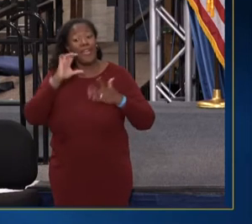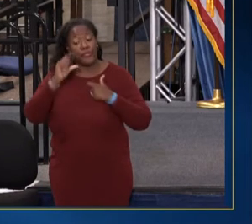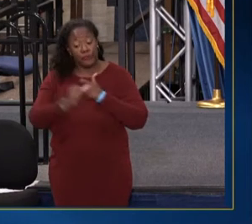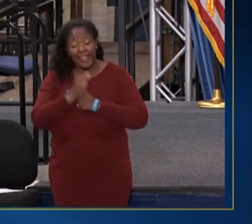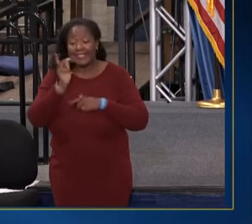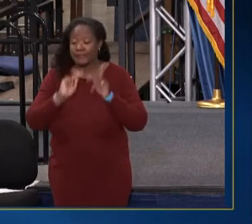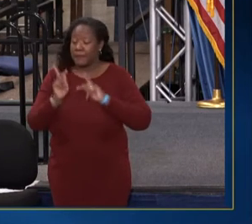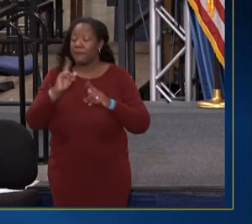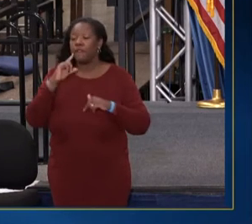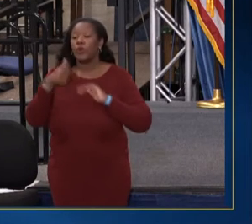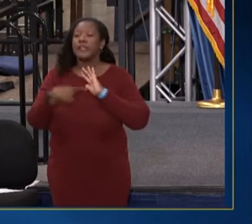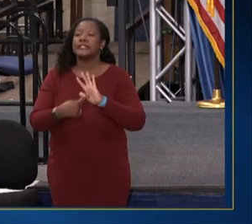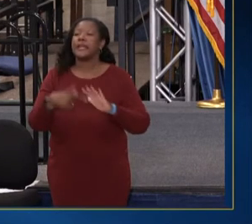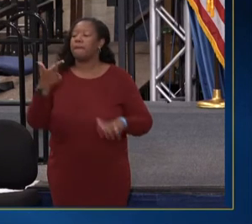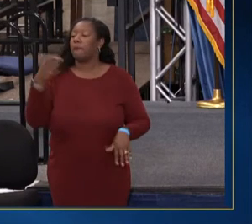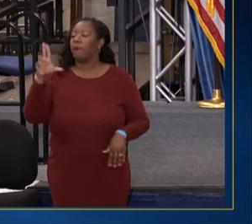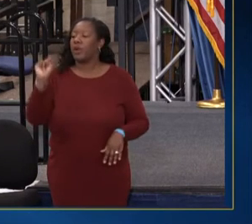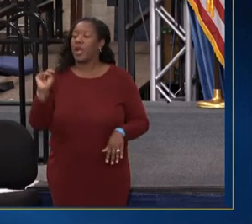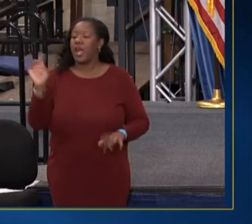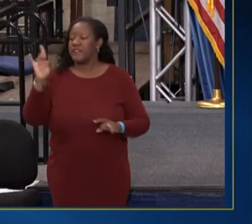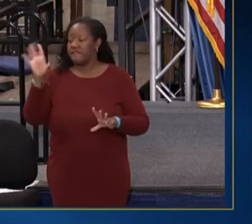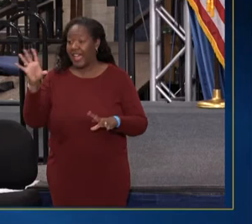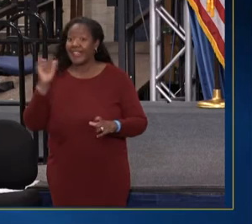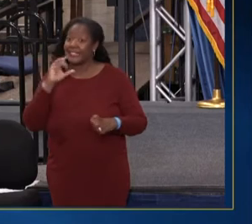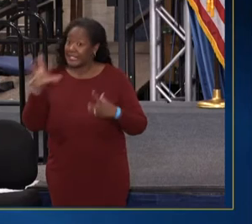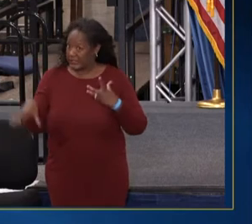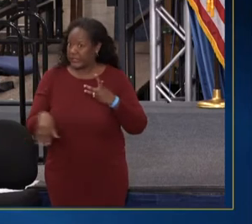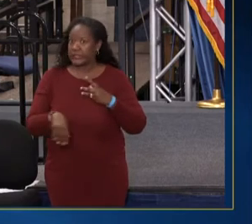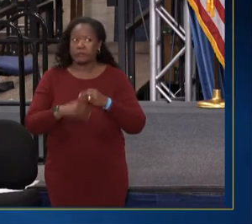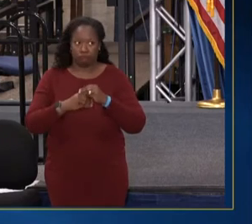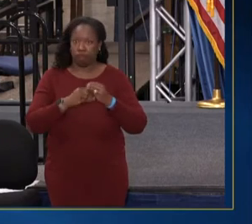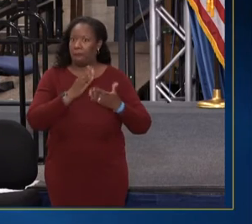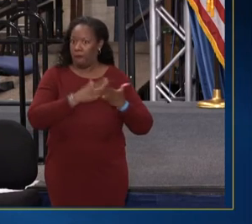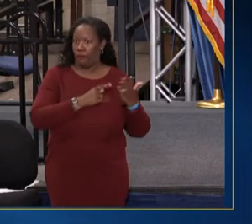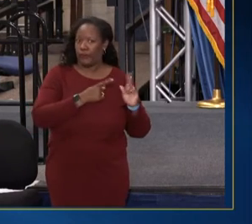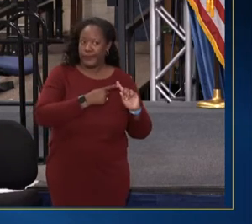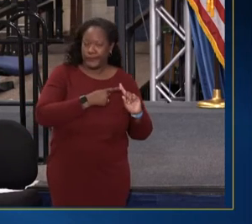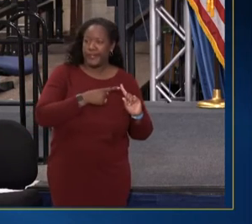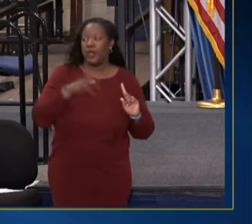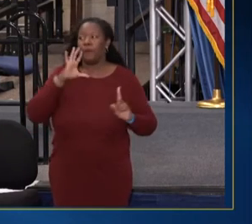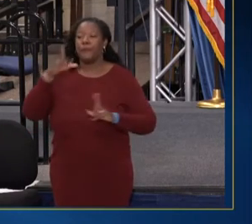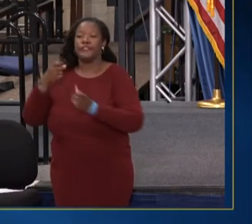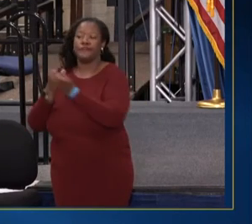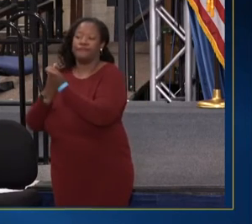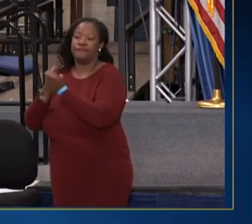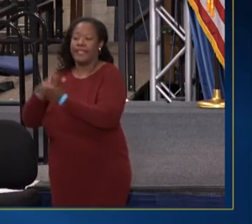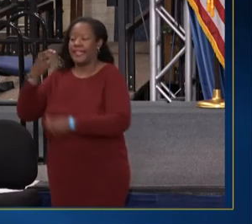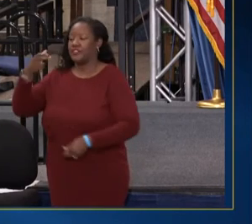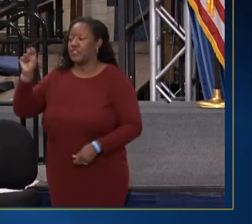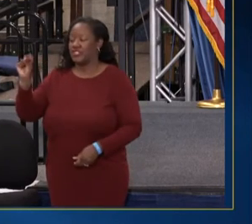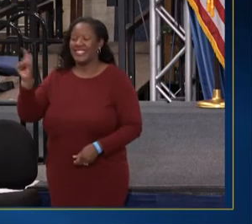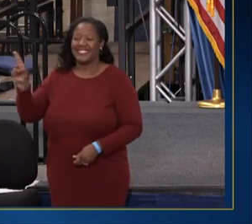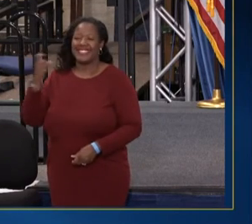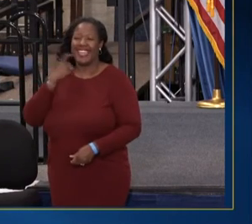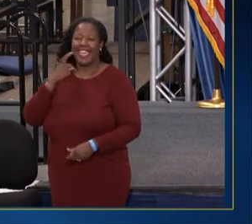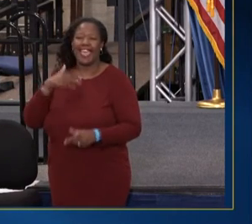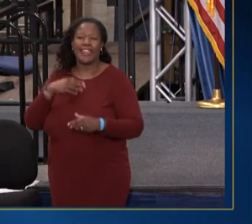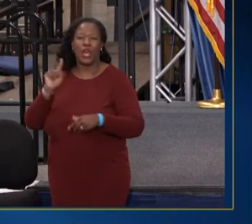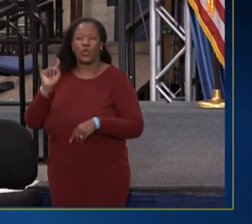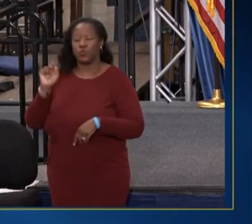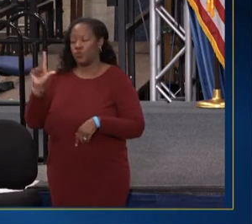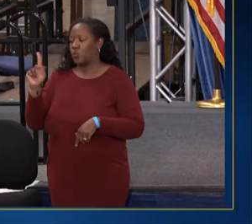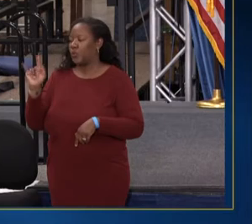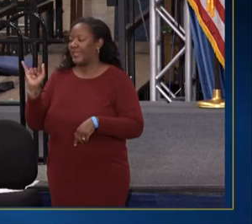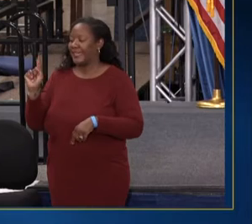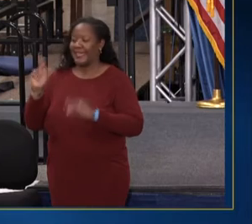security, like gun violence, is also an important piece of this. And plug for HHS, recent release of a great toolkit that is about